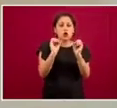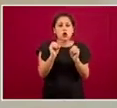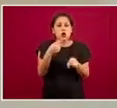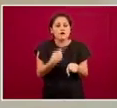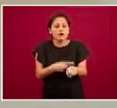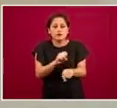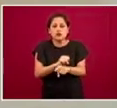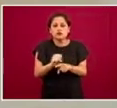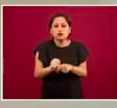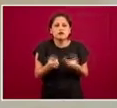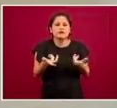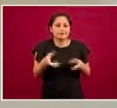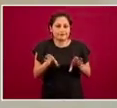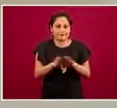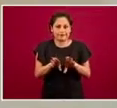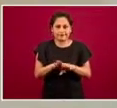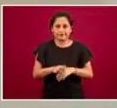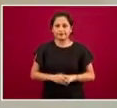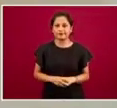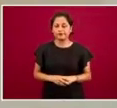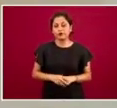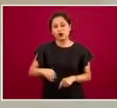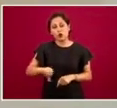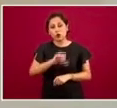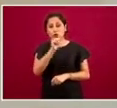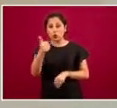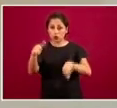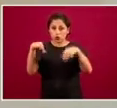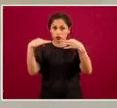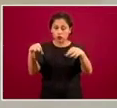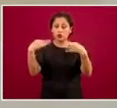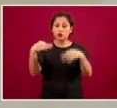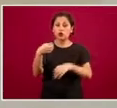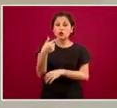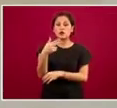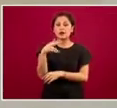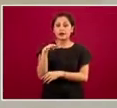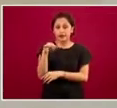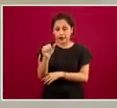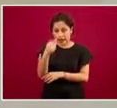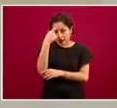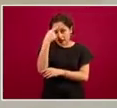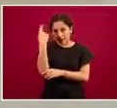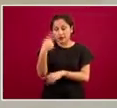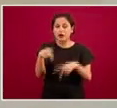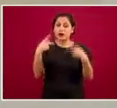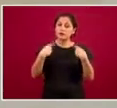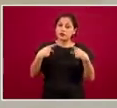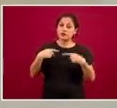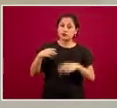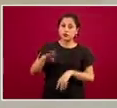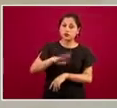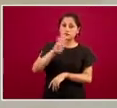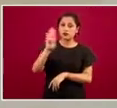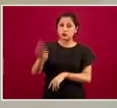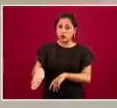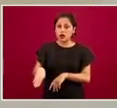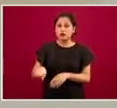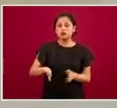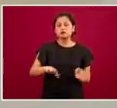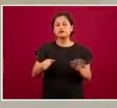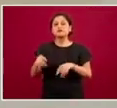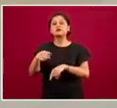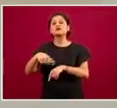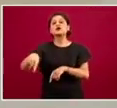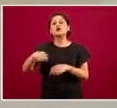the latest recommendations by international institutions all over the world. We also have the set of